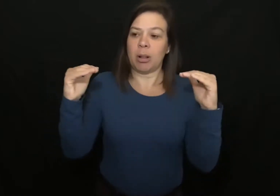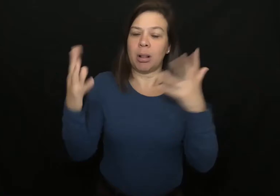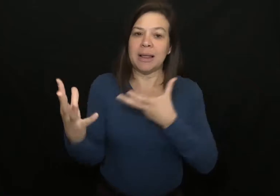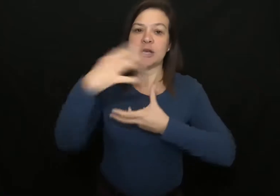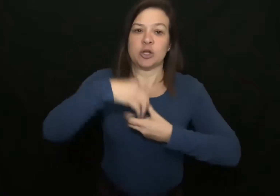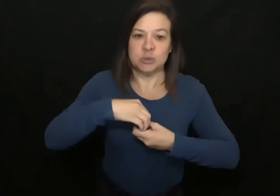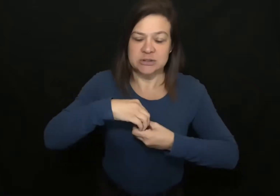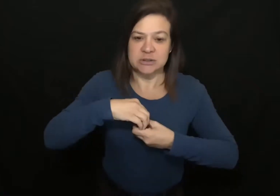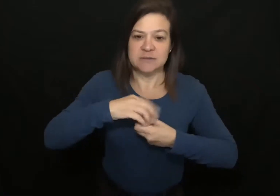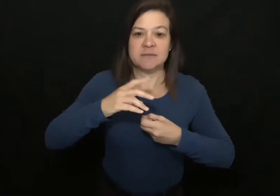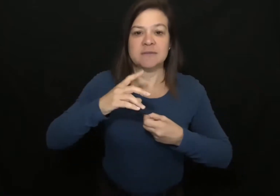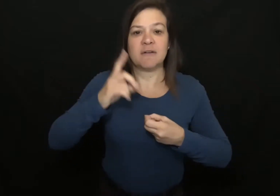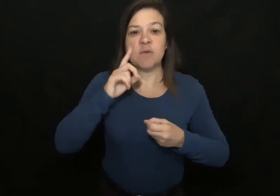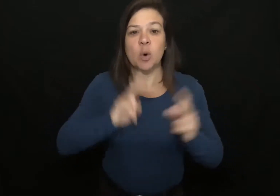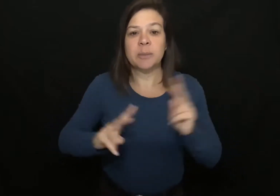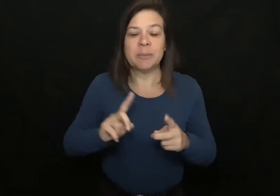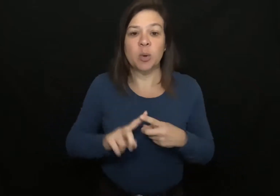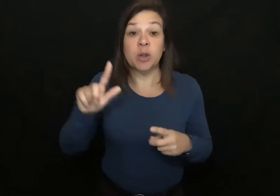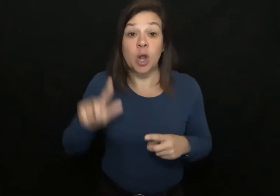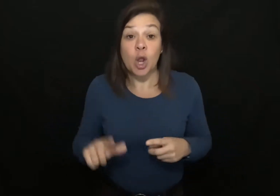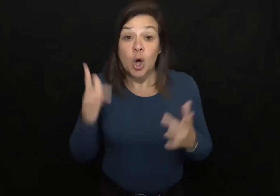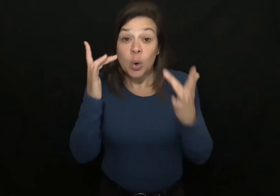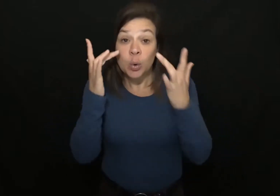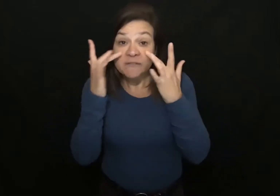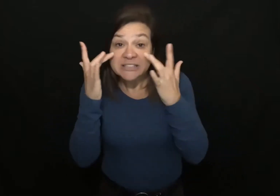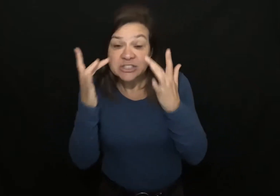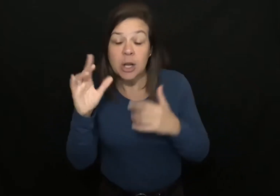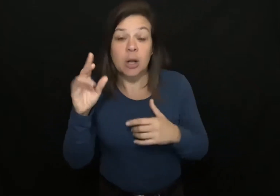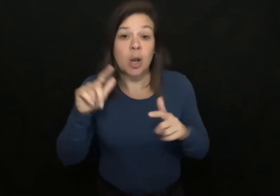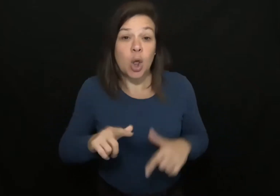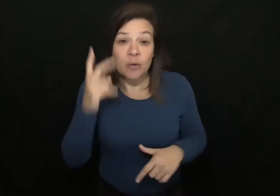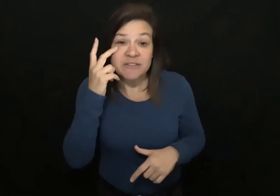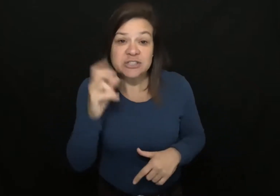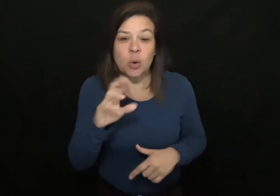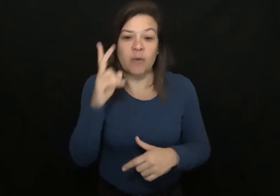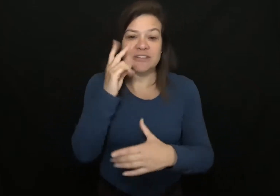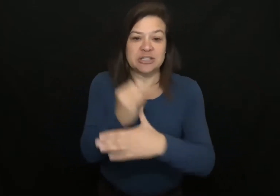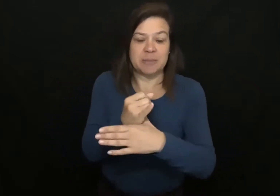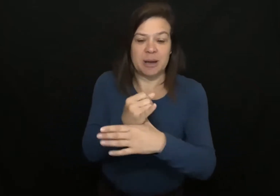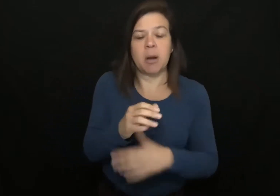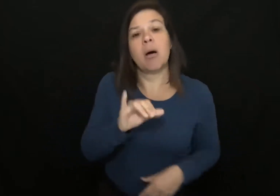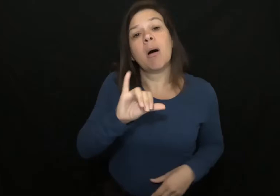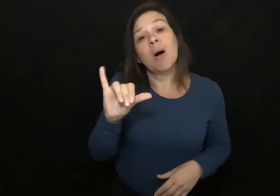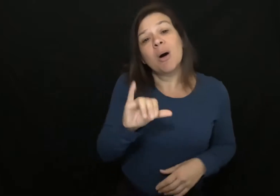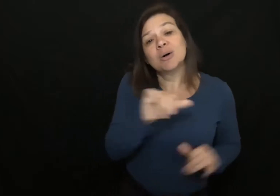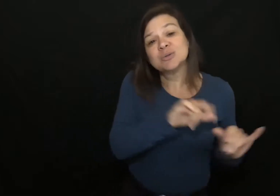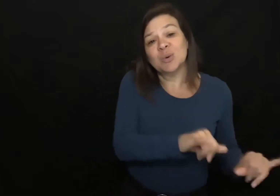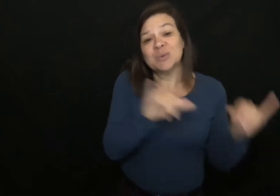with low vision or vision impairment. And we also had the same